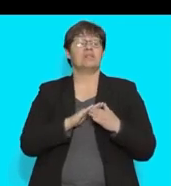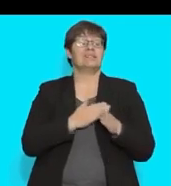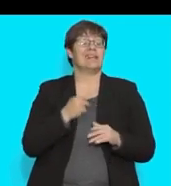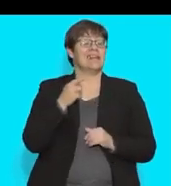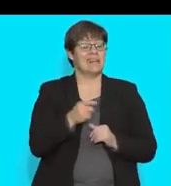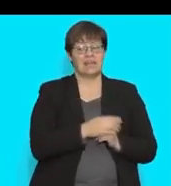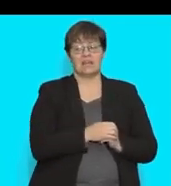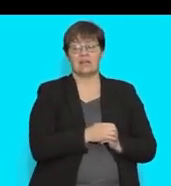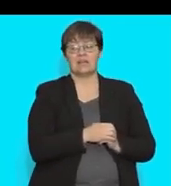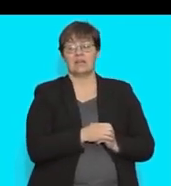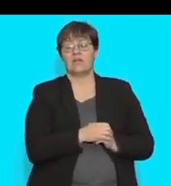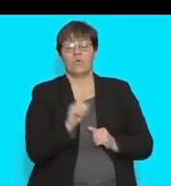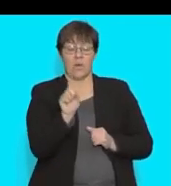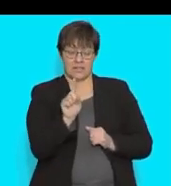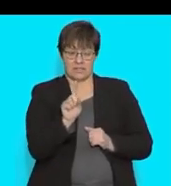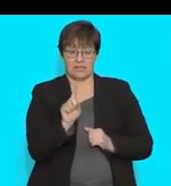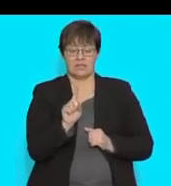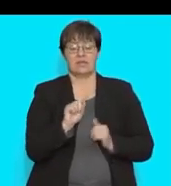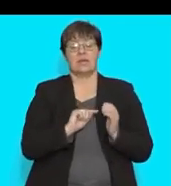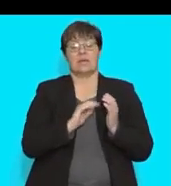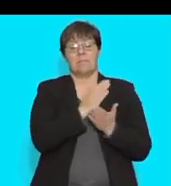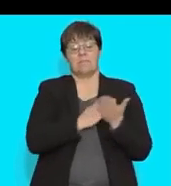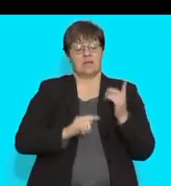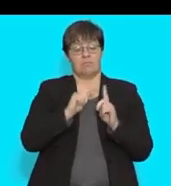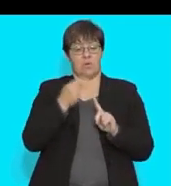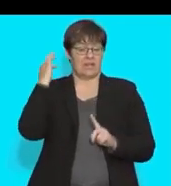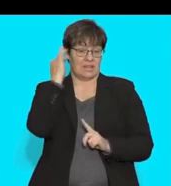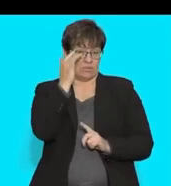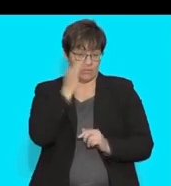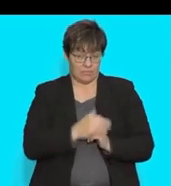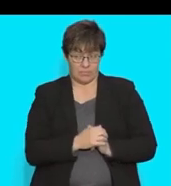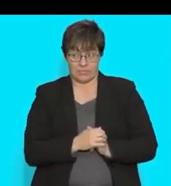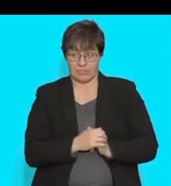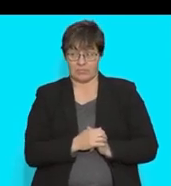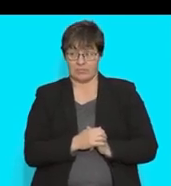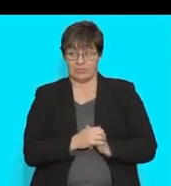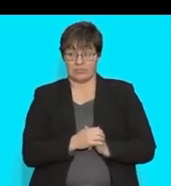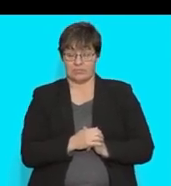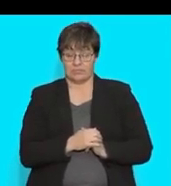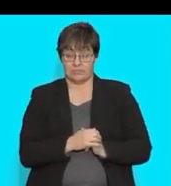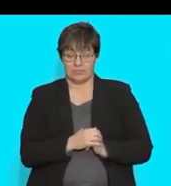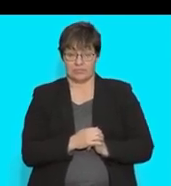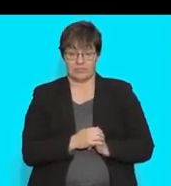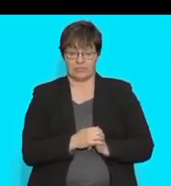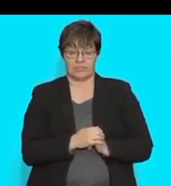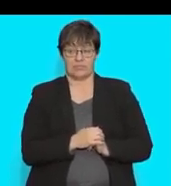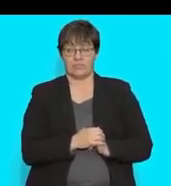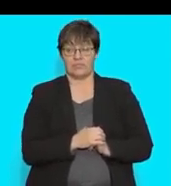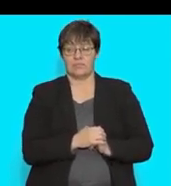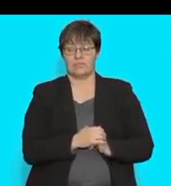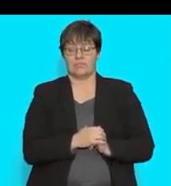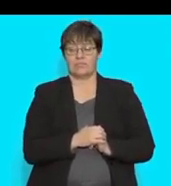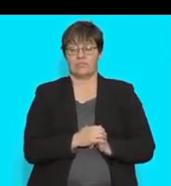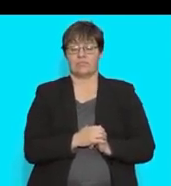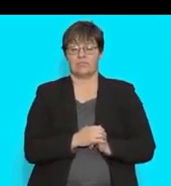for both these two will just be midpoint theorem, by the way. Midpoint theorem, right?